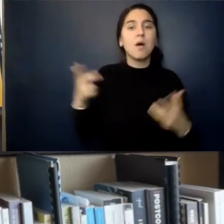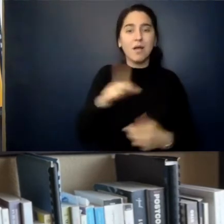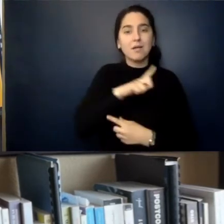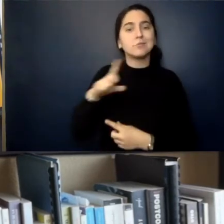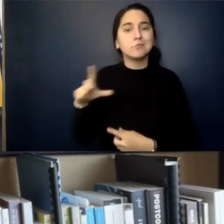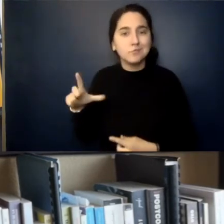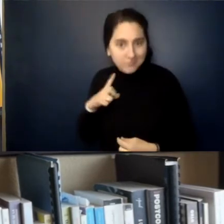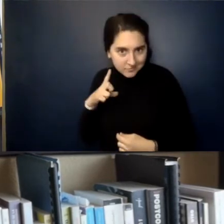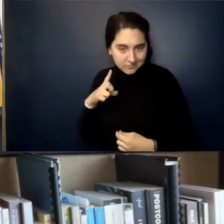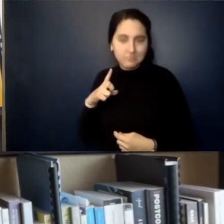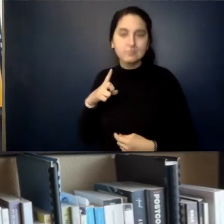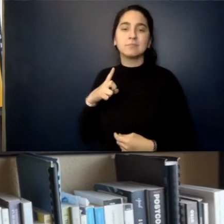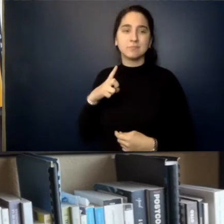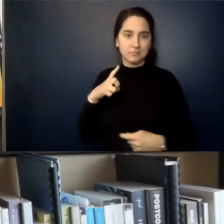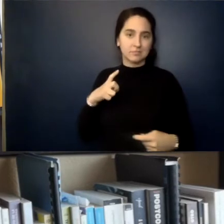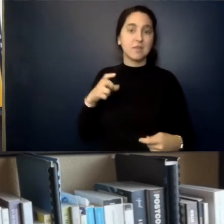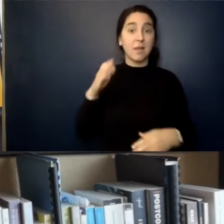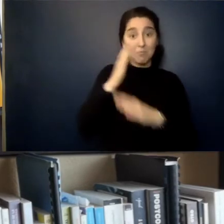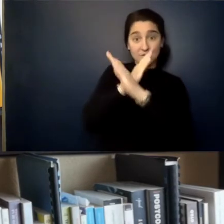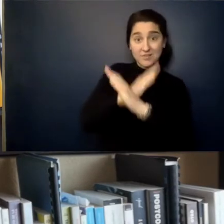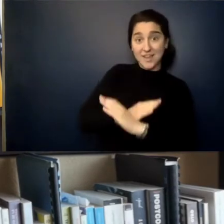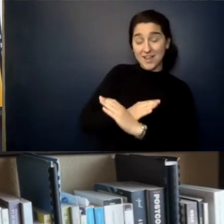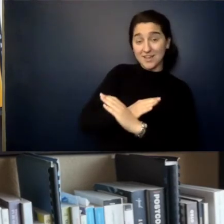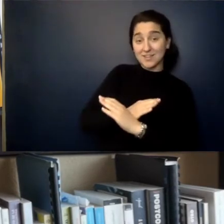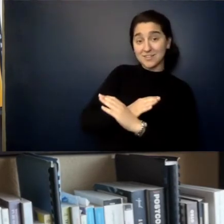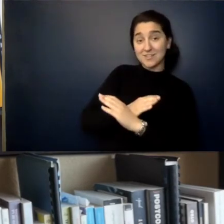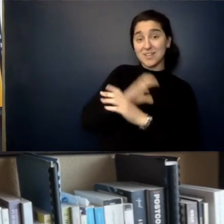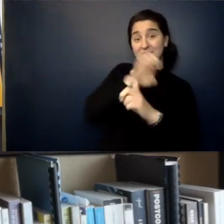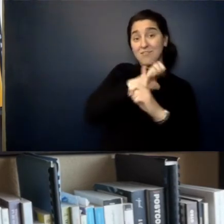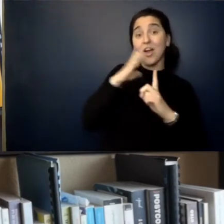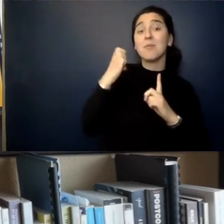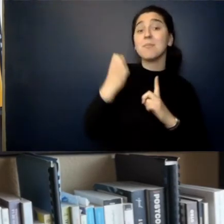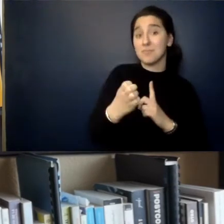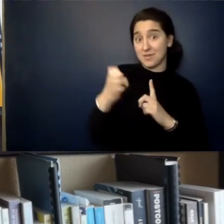all the countries to